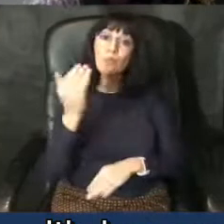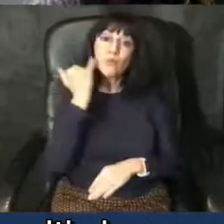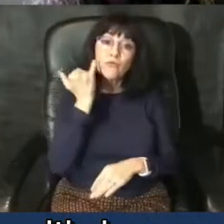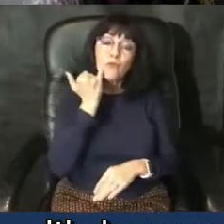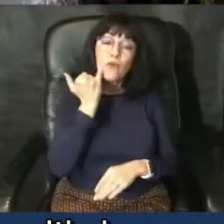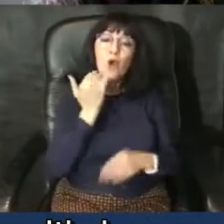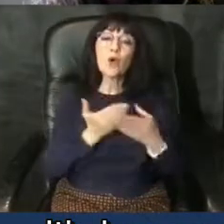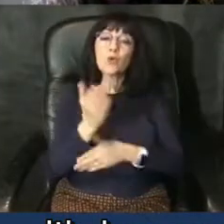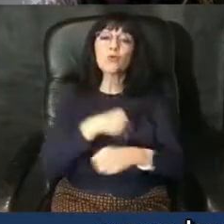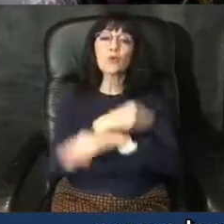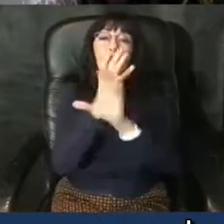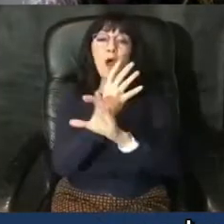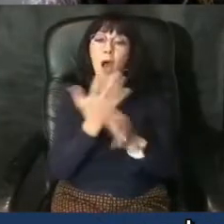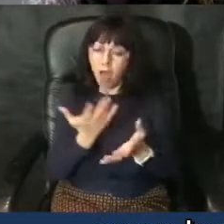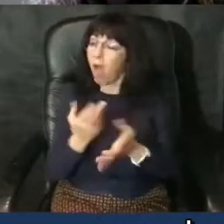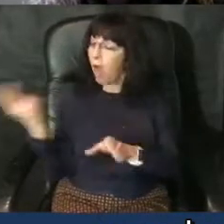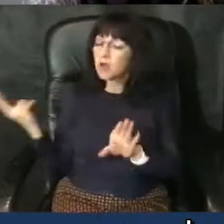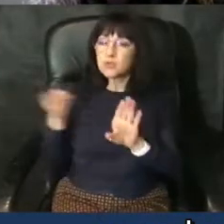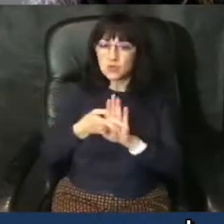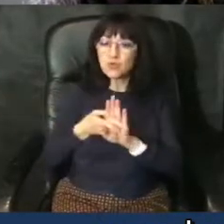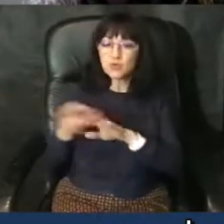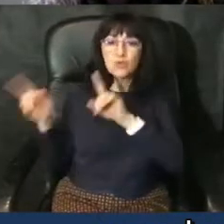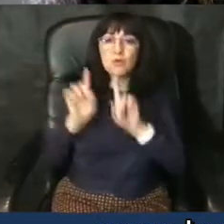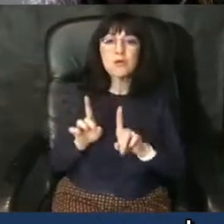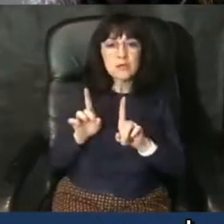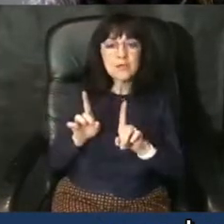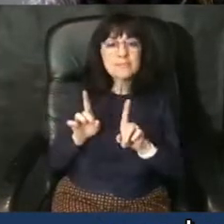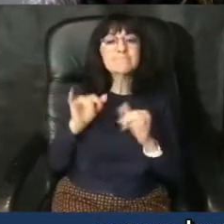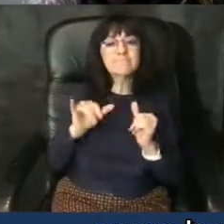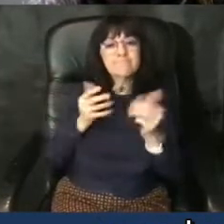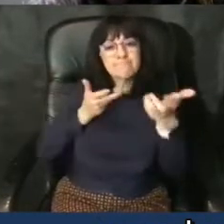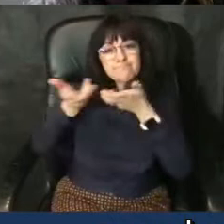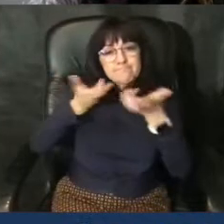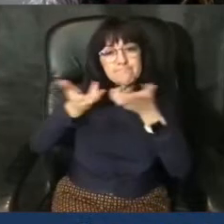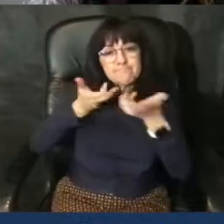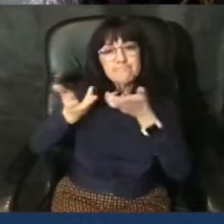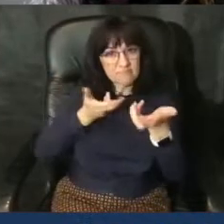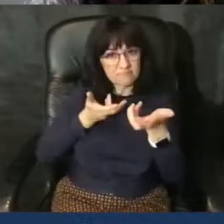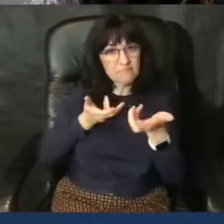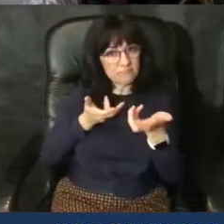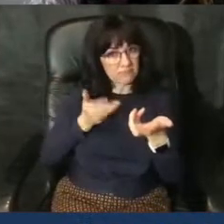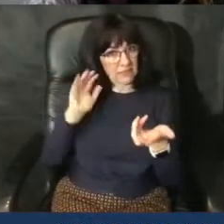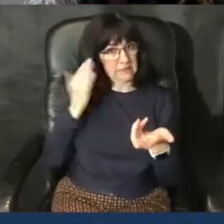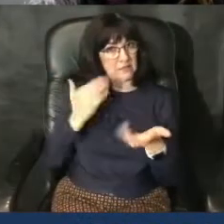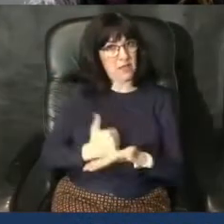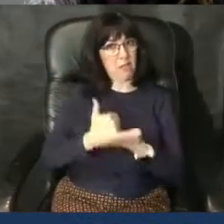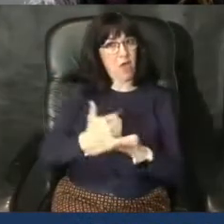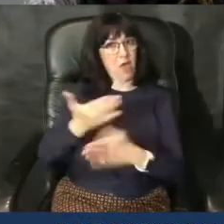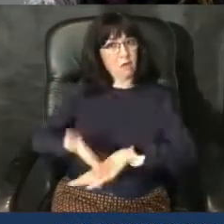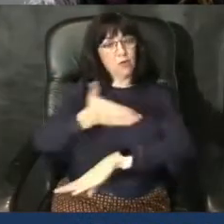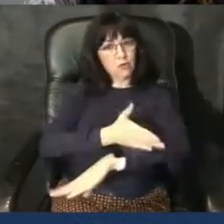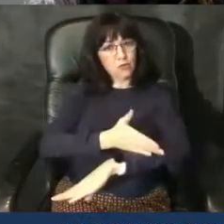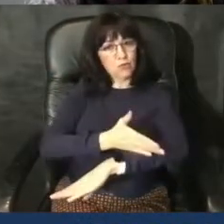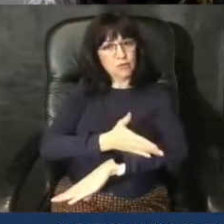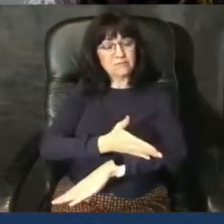to help encourage families to even better communicate together. So again, we have many resources to connect you to